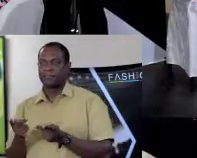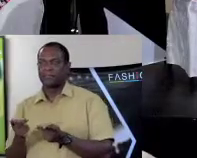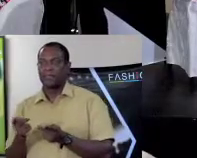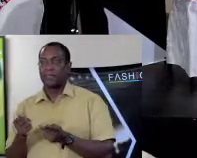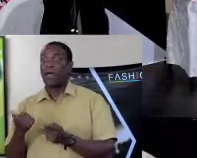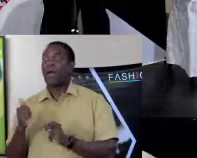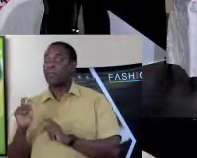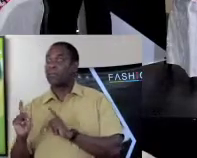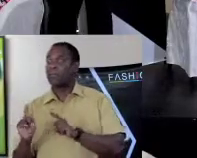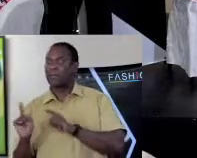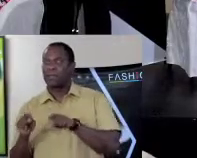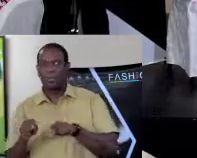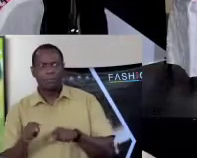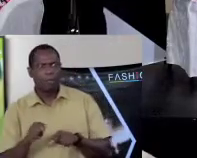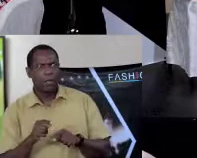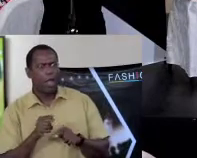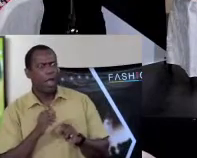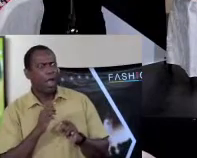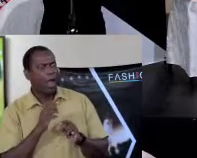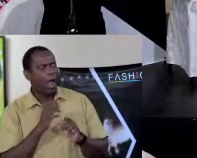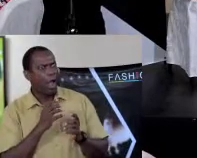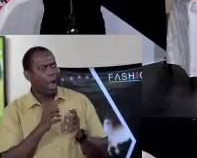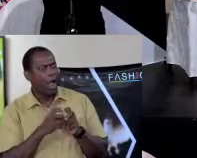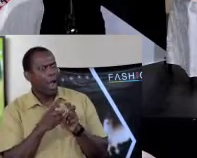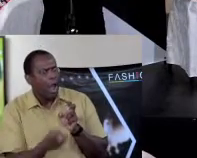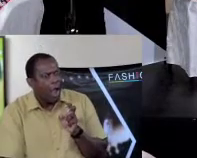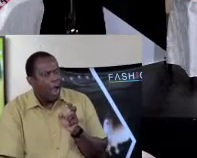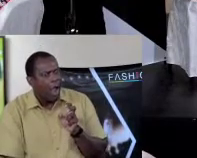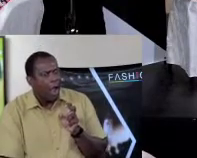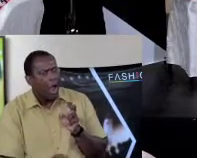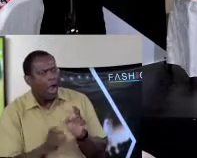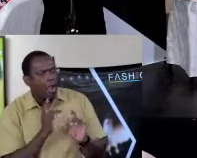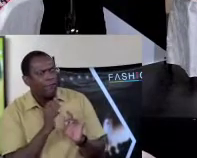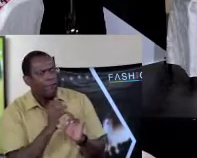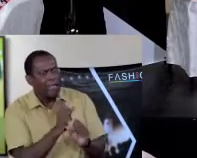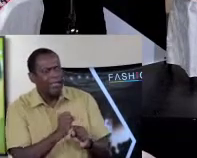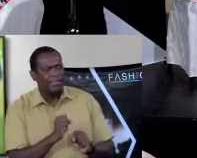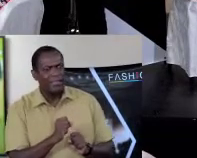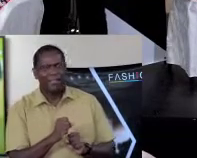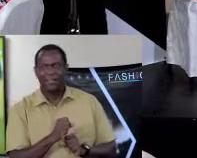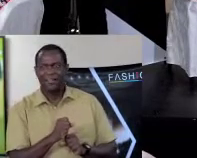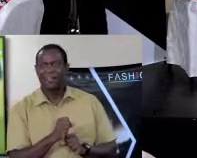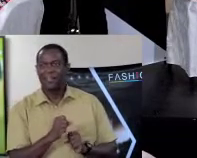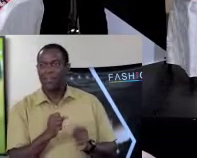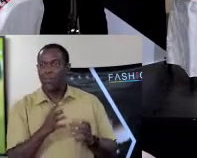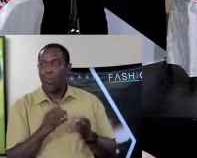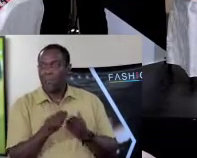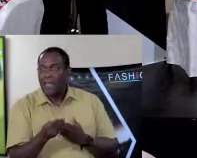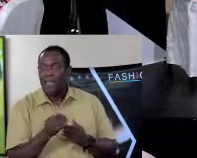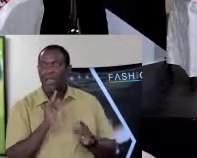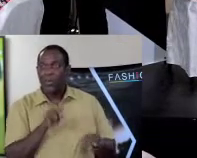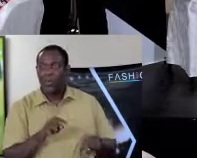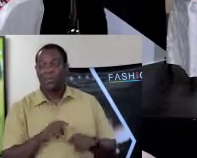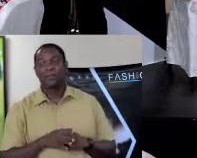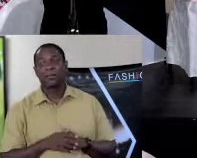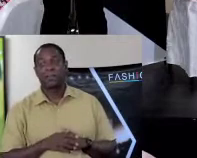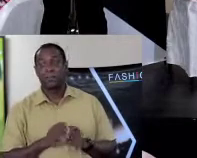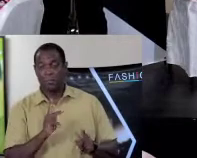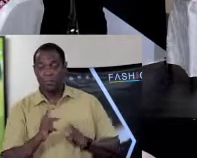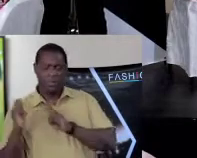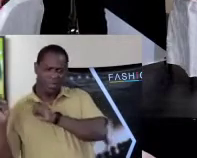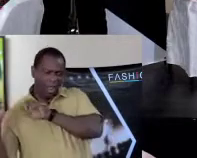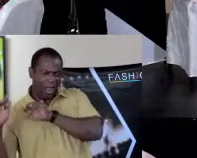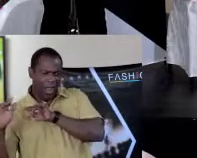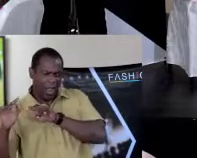bid in the Pan Am Games. And so therefore you had this convergence of people who are